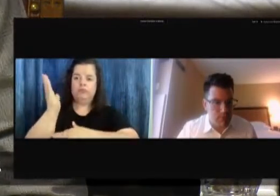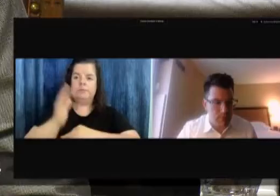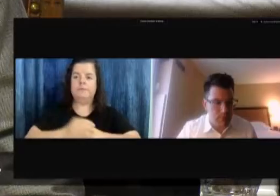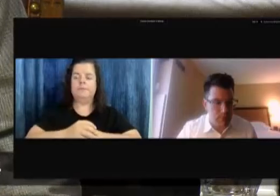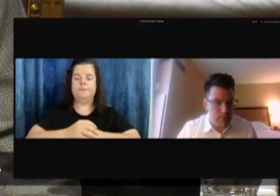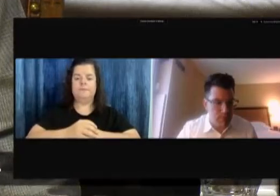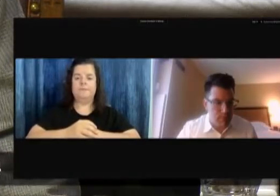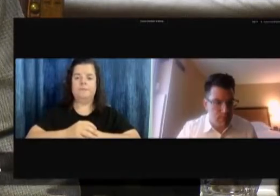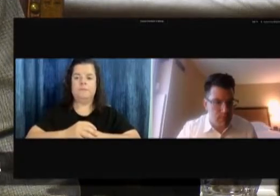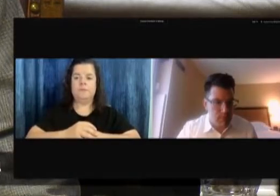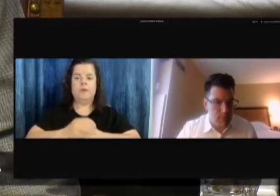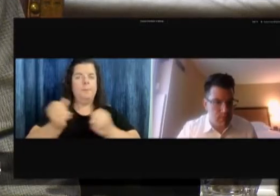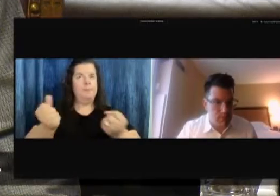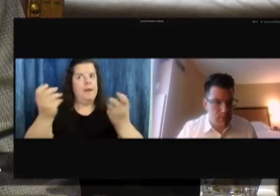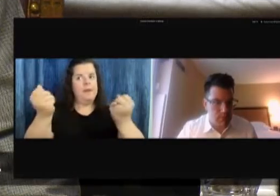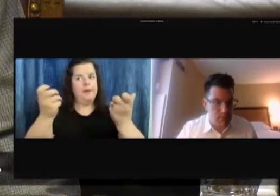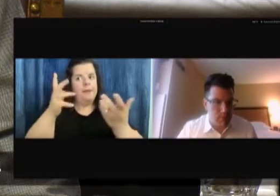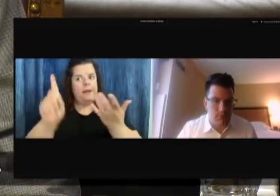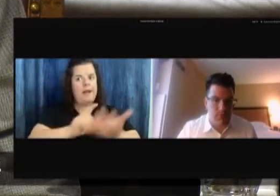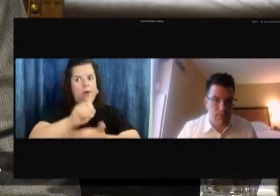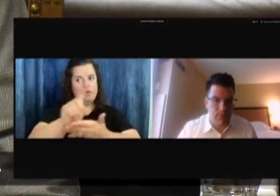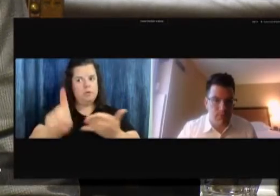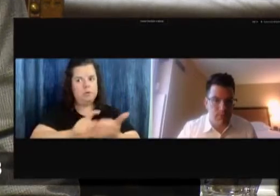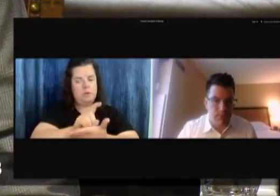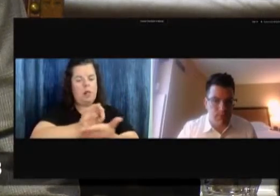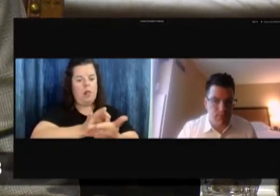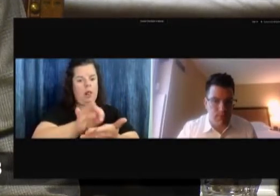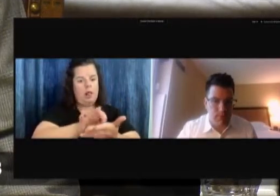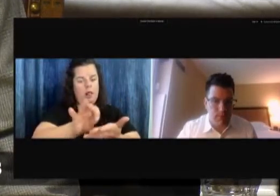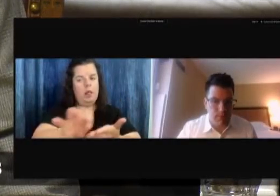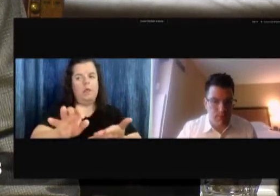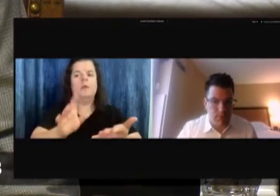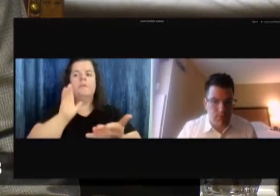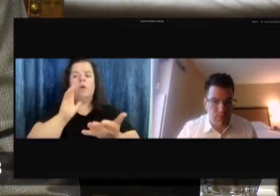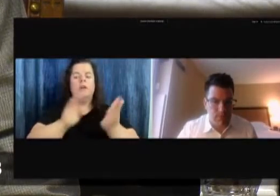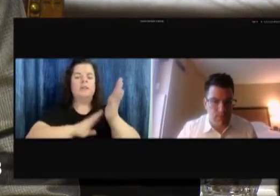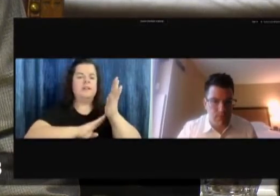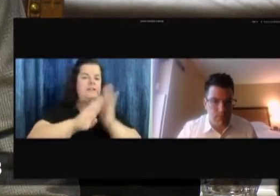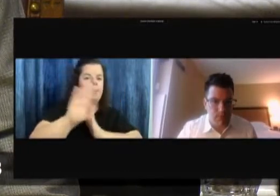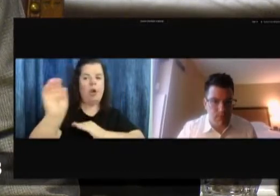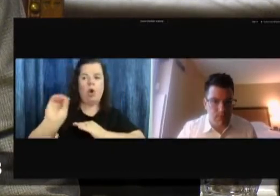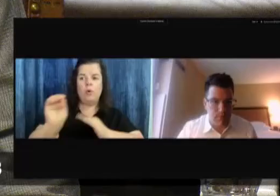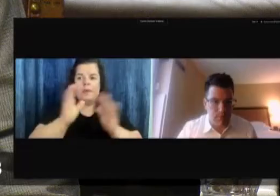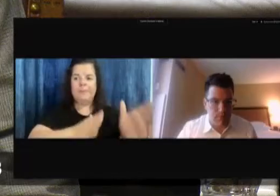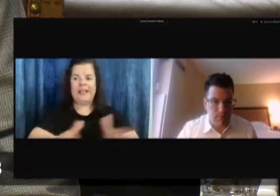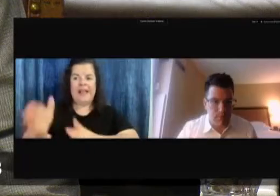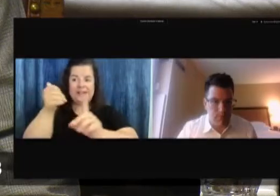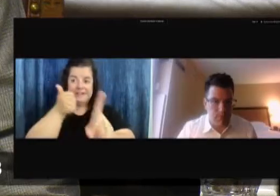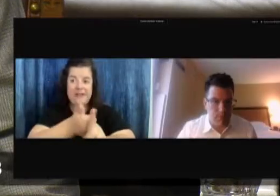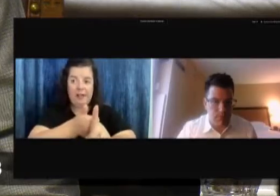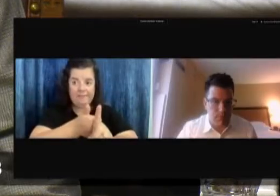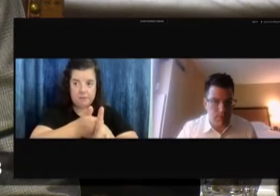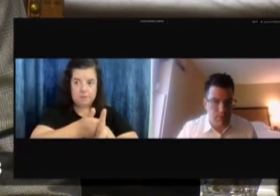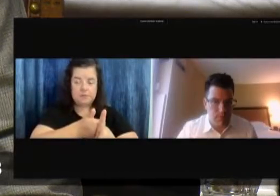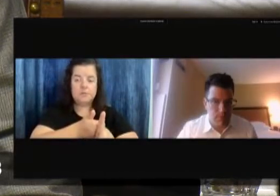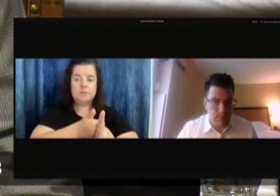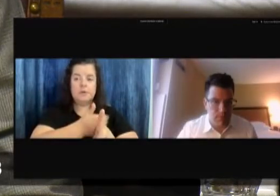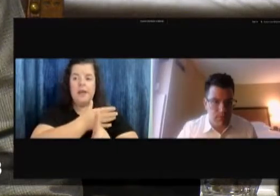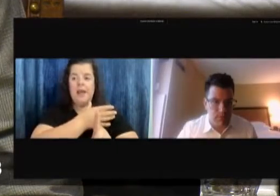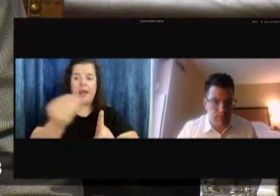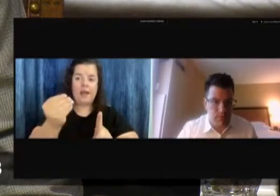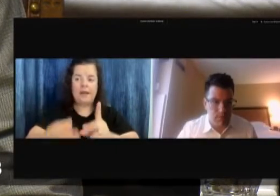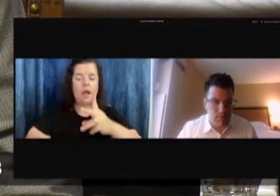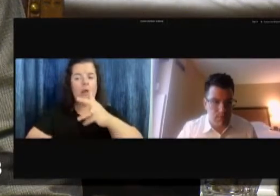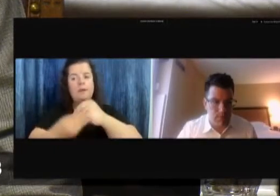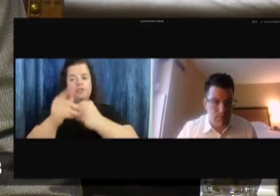as we know, countless hours on the development of the Oakland plan itself, and then to spend additional